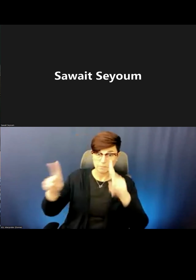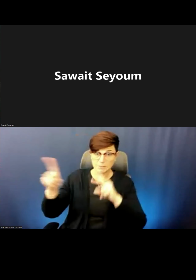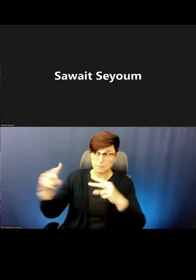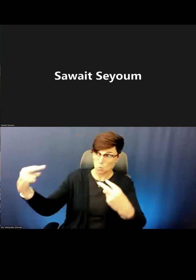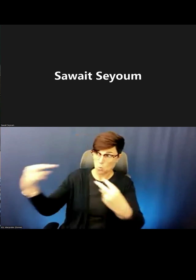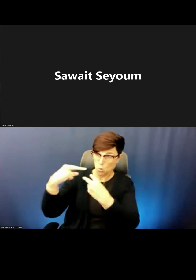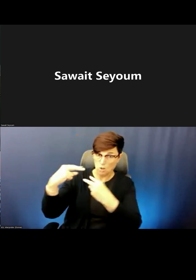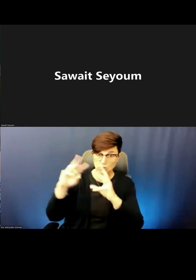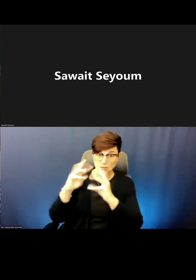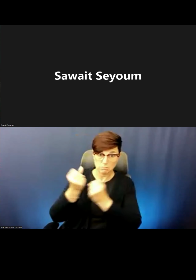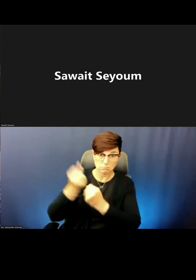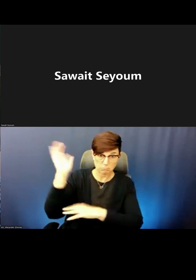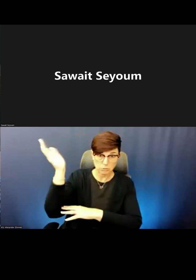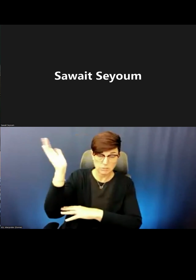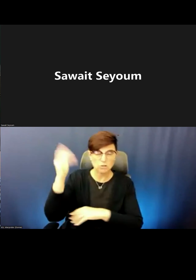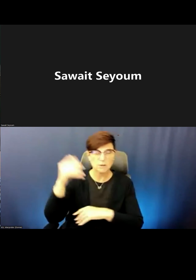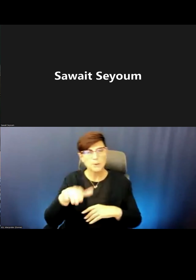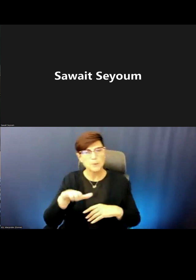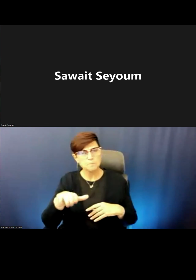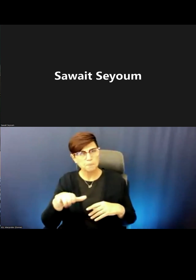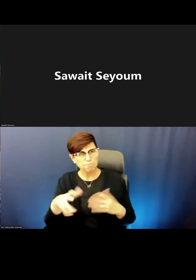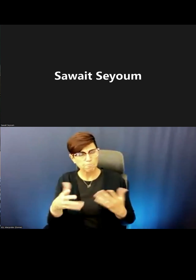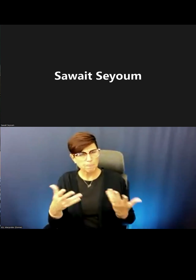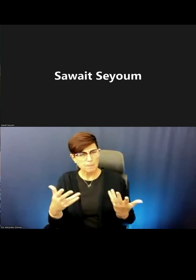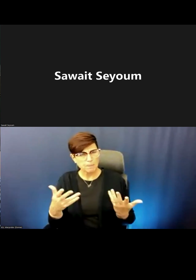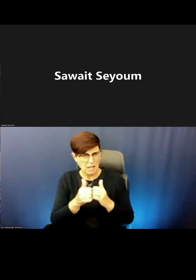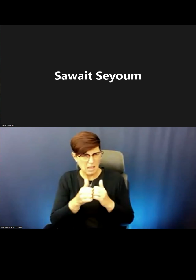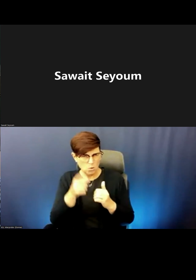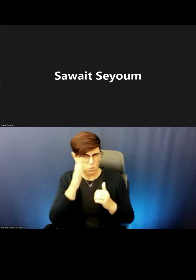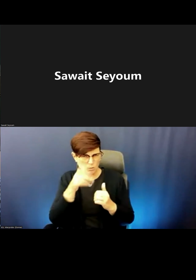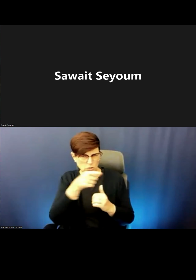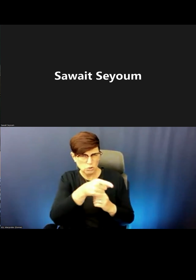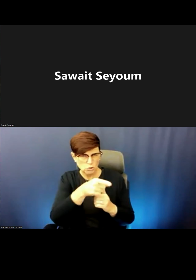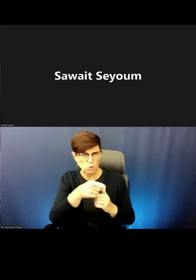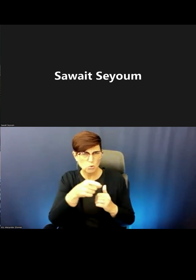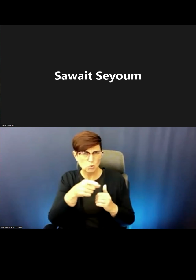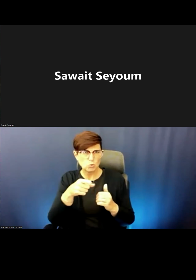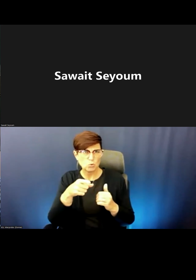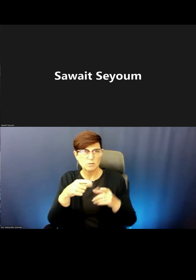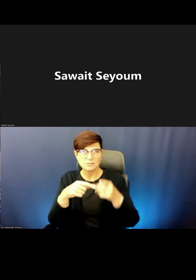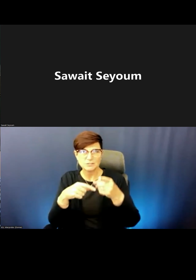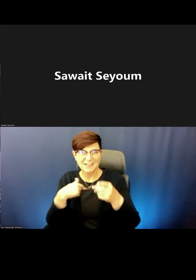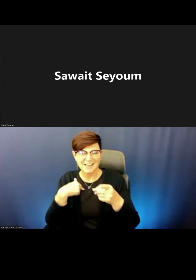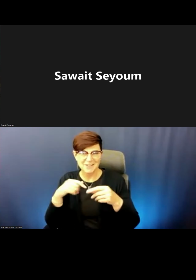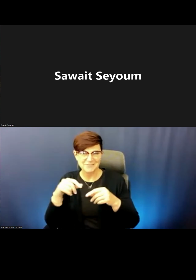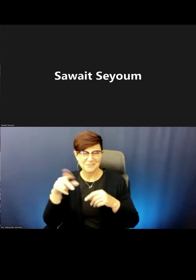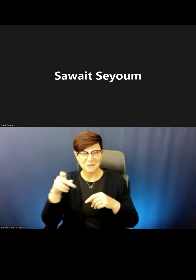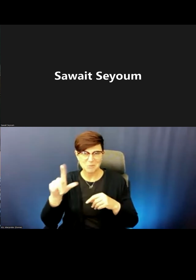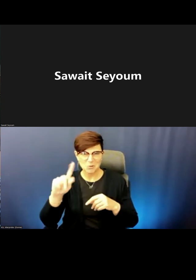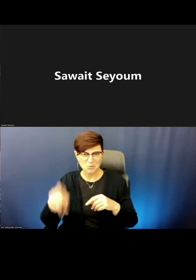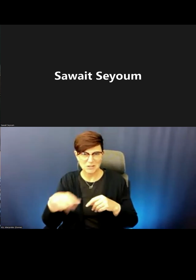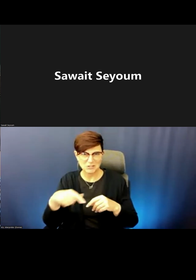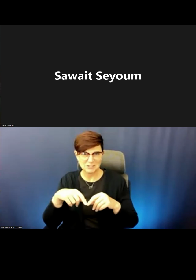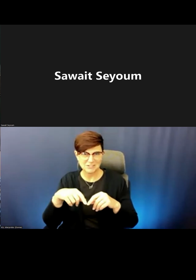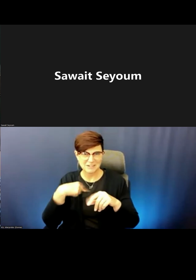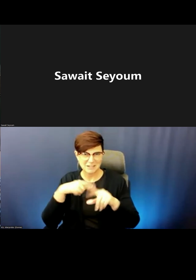the May revise on a scale of 1 to 10? I'm going to launch like a little poll here. In a place where like